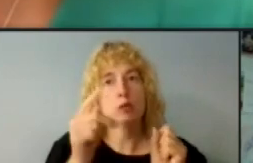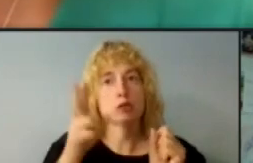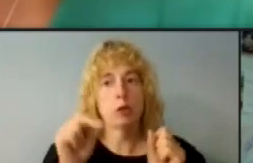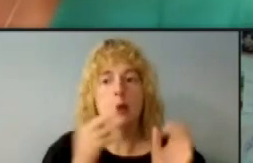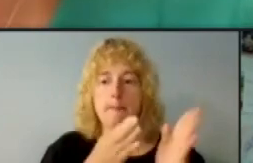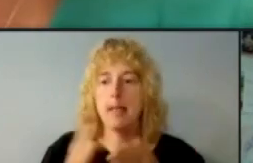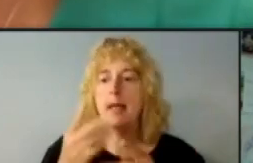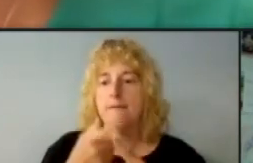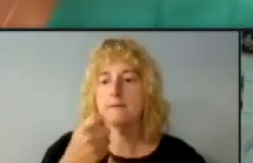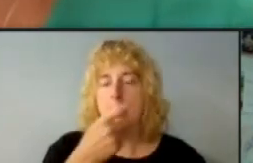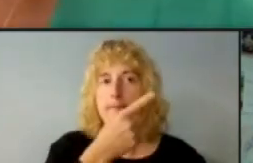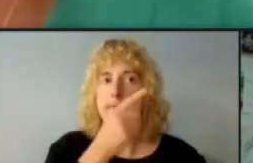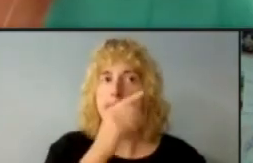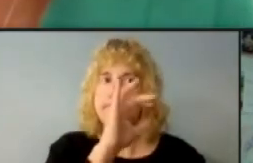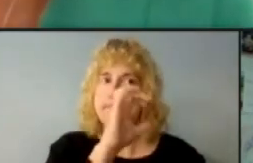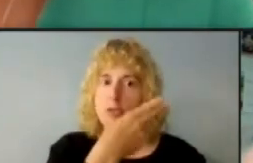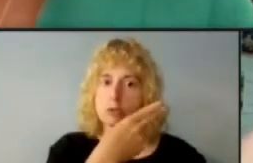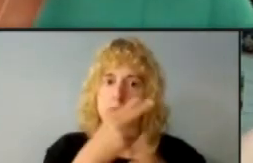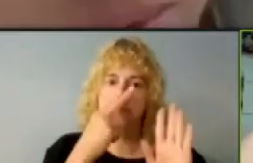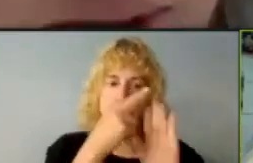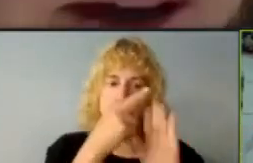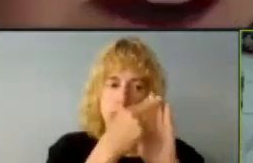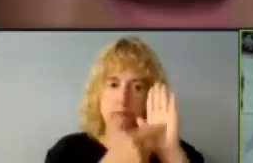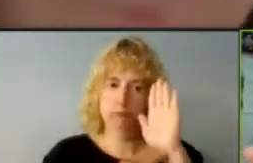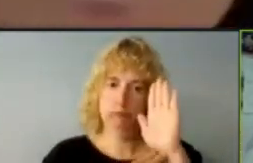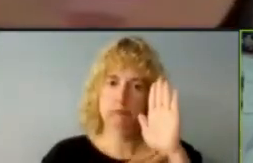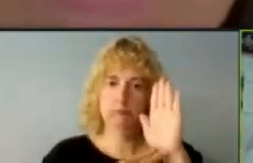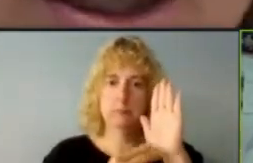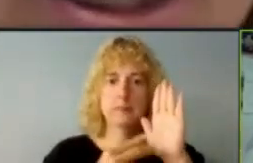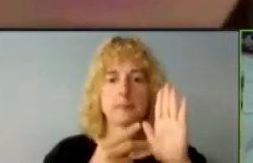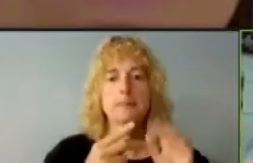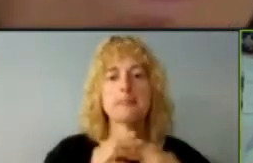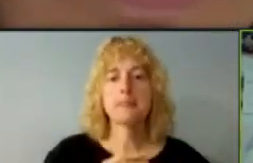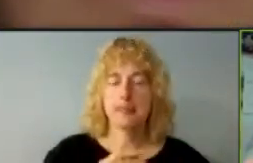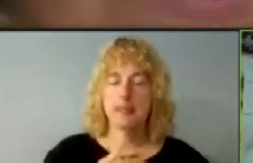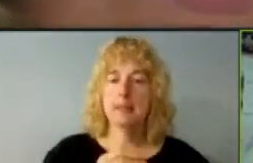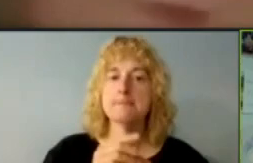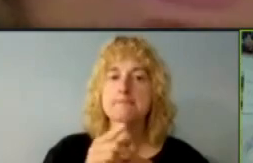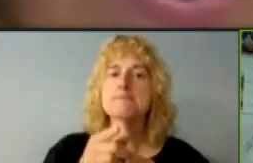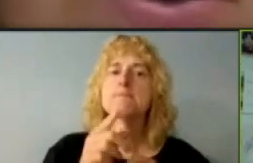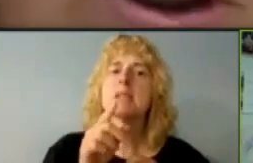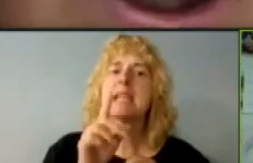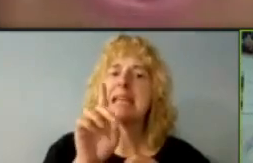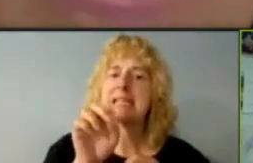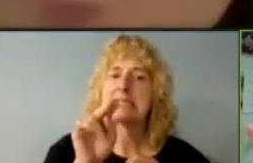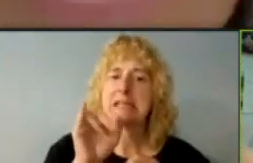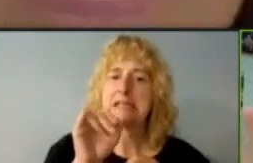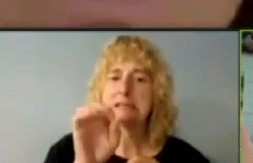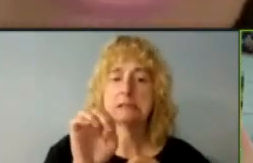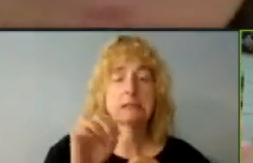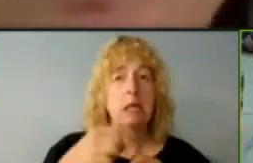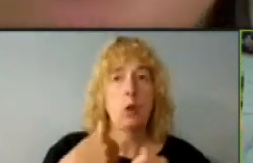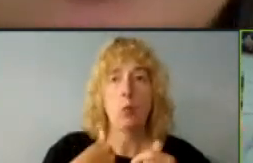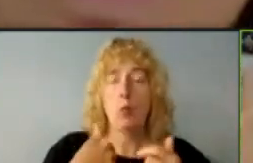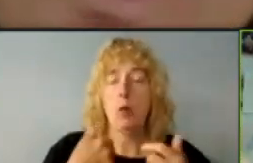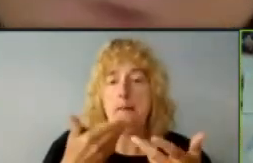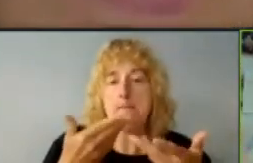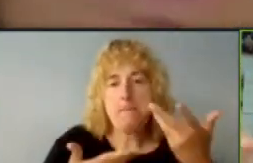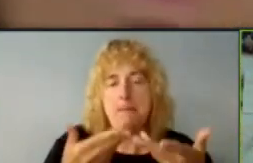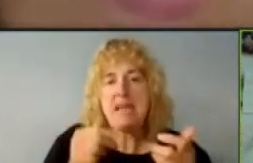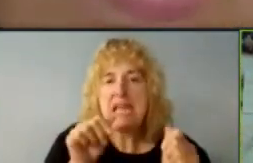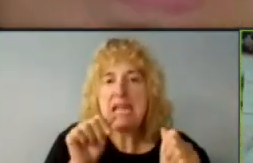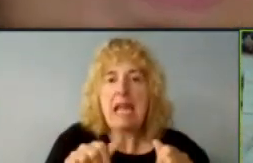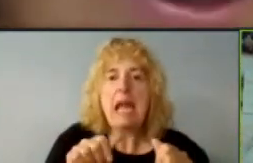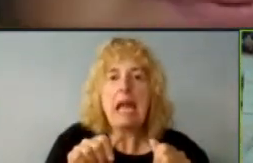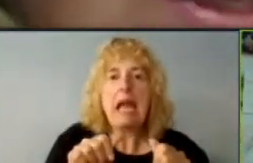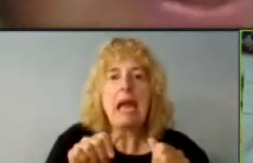to respond to your questions appropriately. Yeah, so Denise, we could probably pull those scenarios out and then